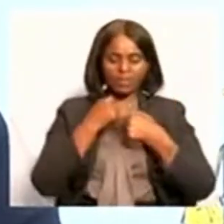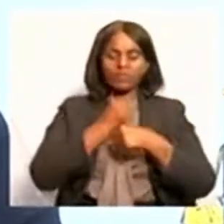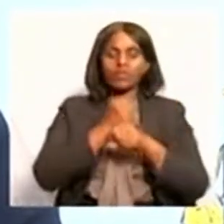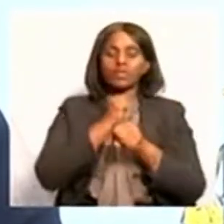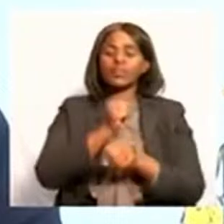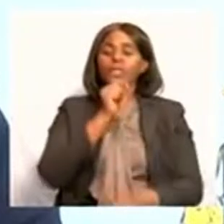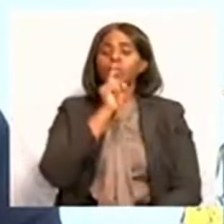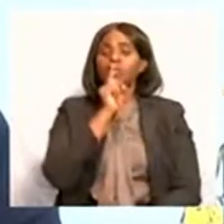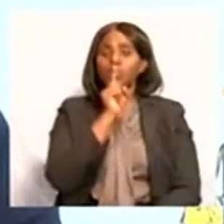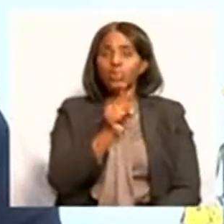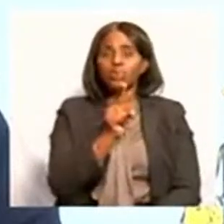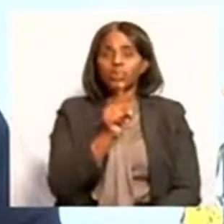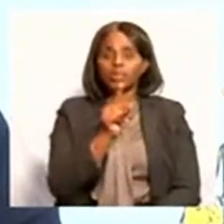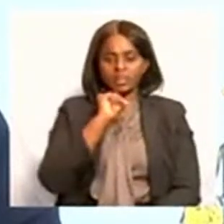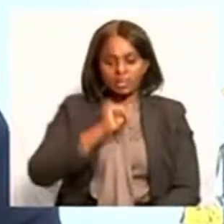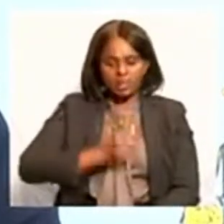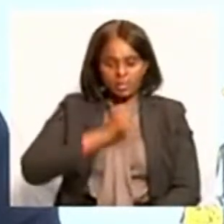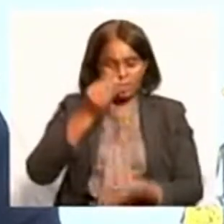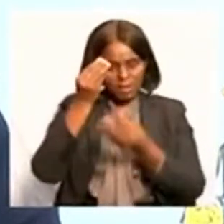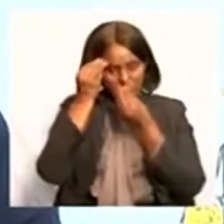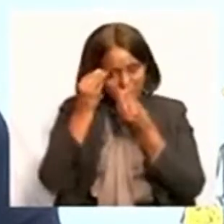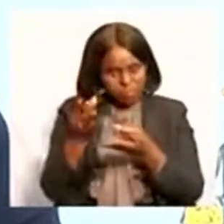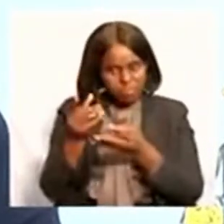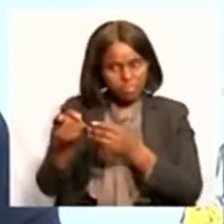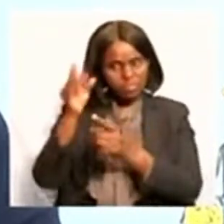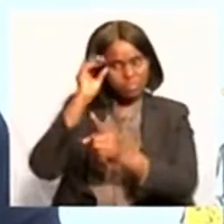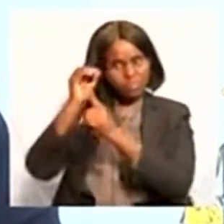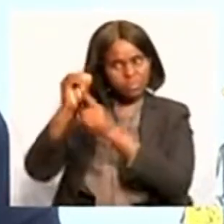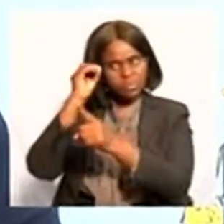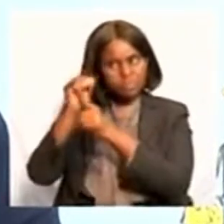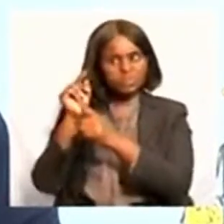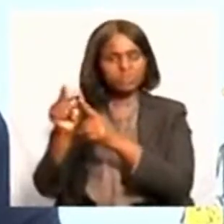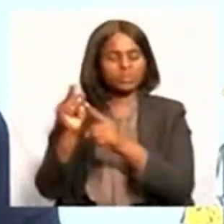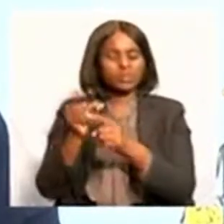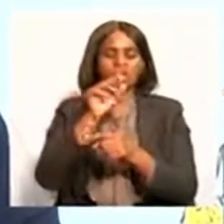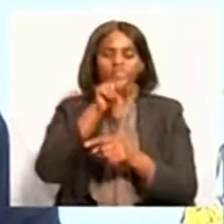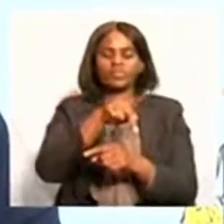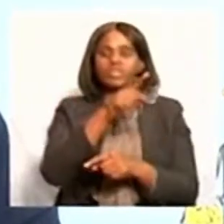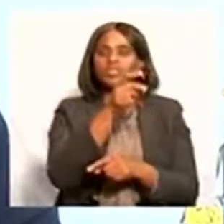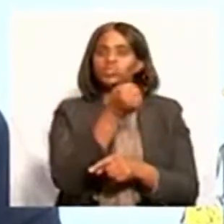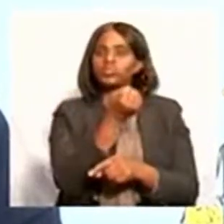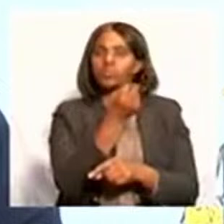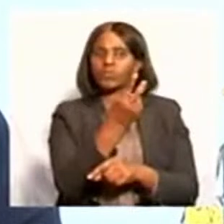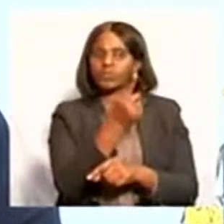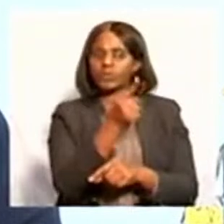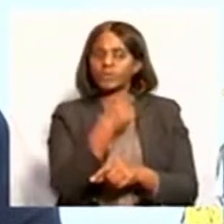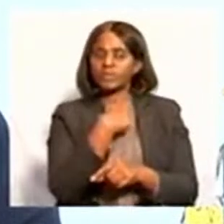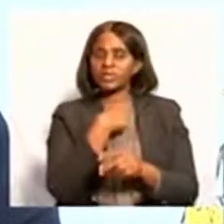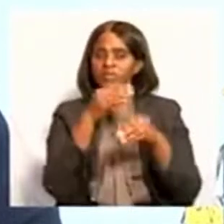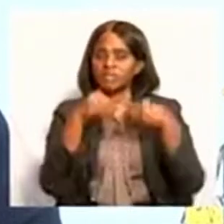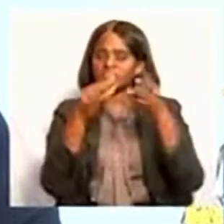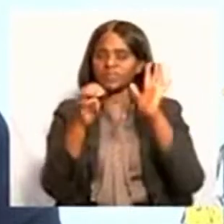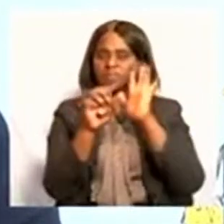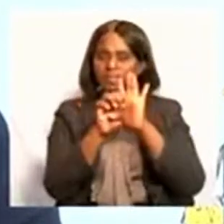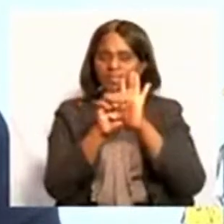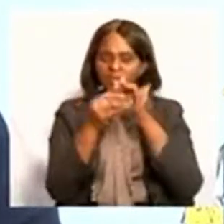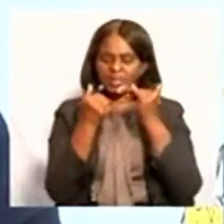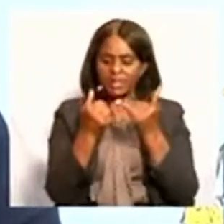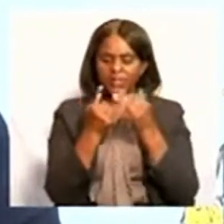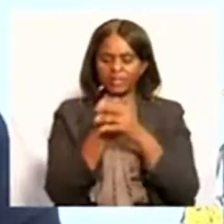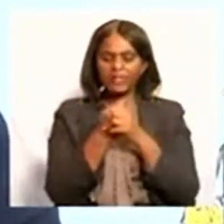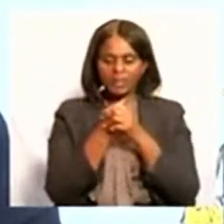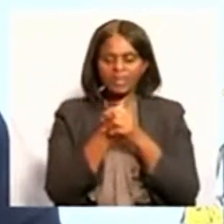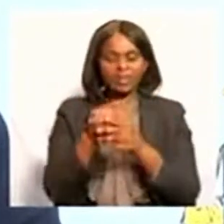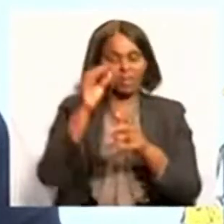that we adhere to the objectives of Intosai P12. I'll give an example of